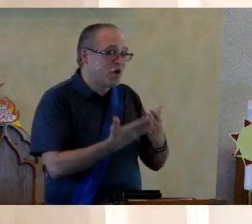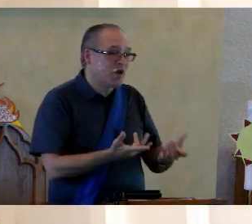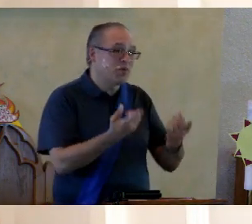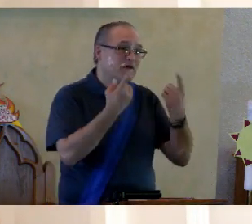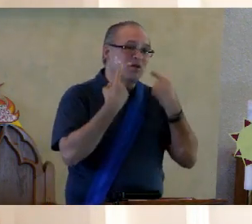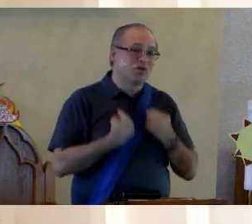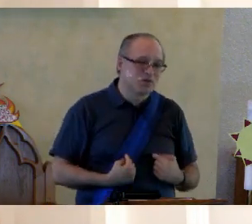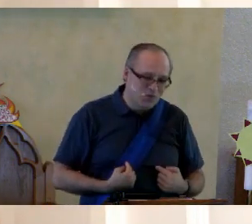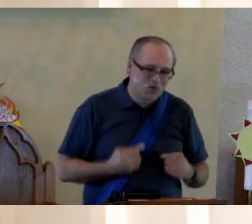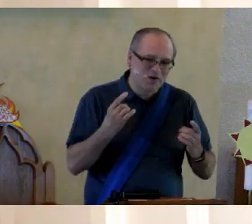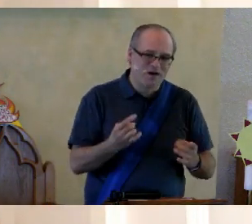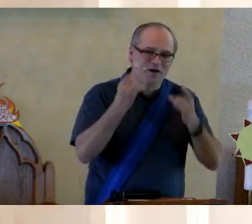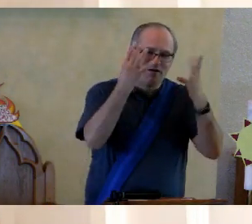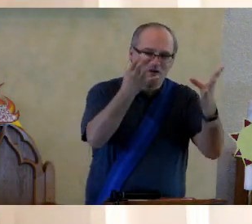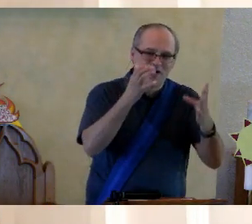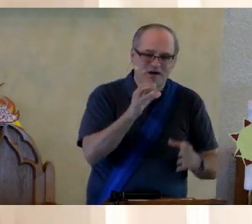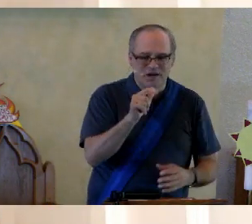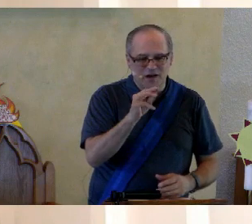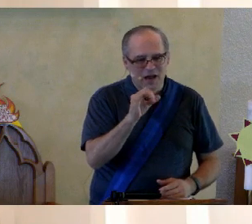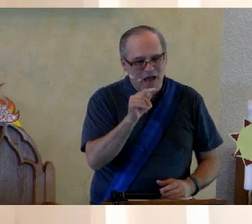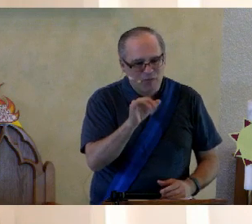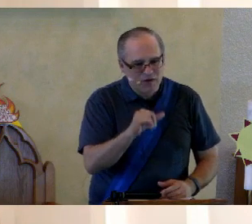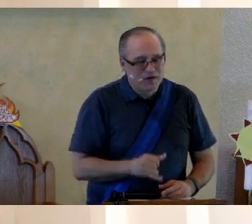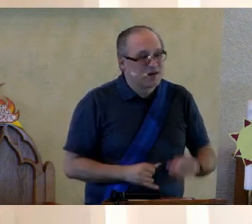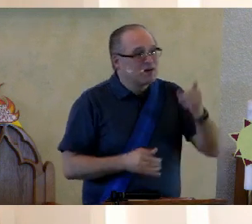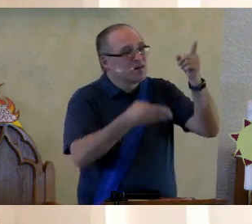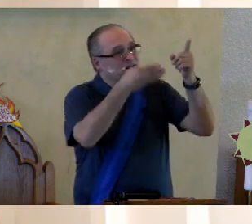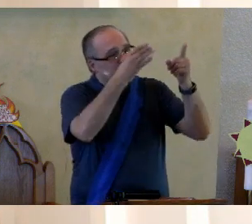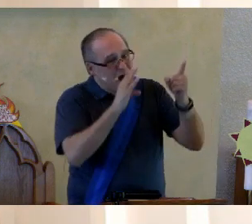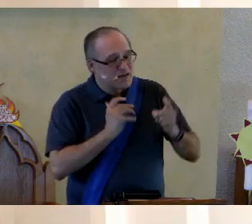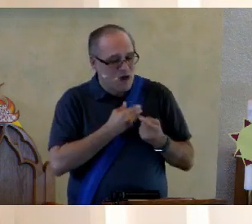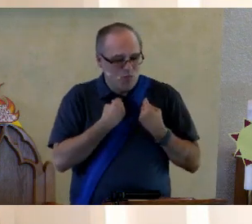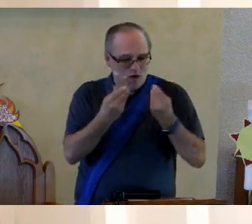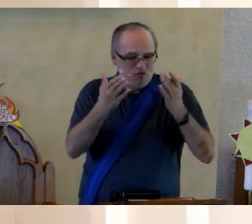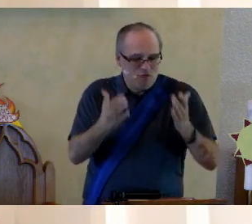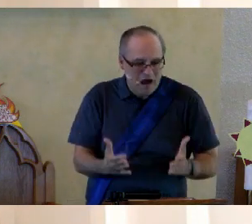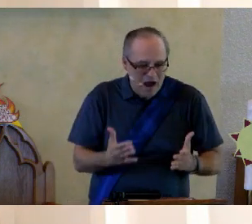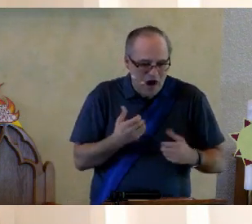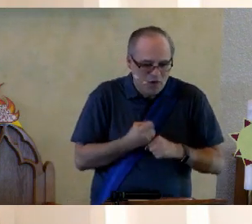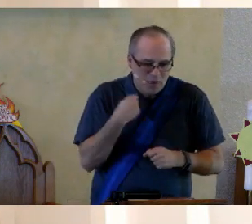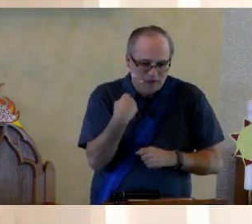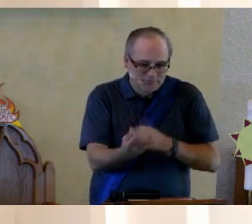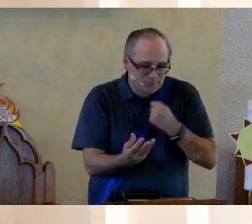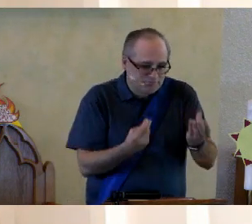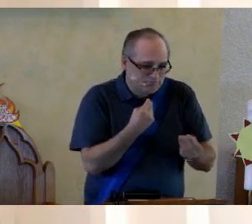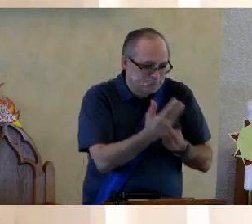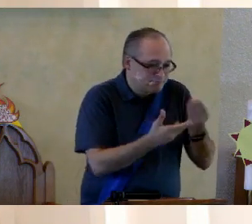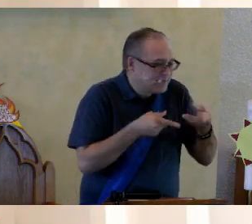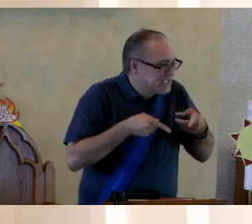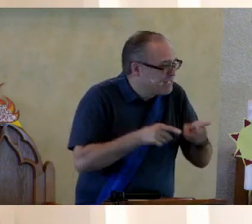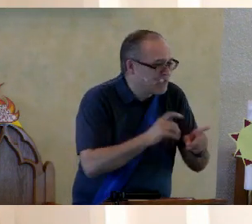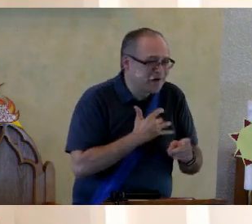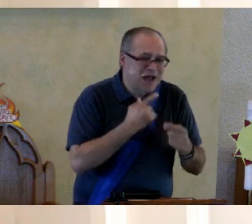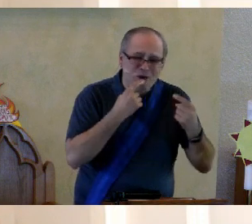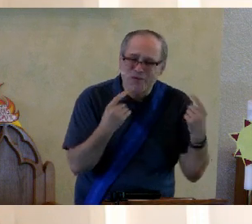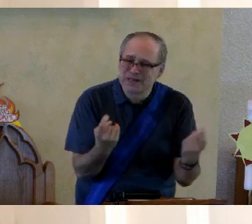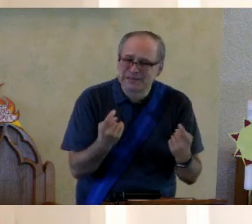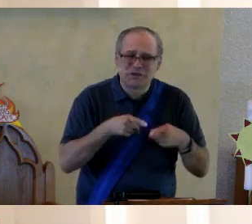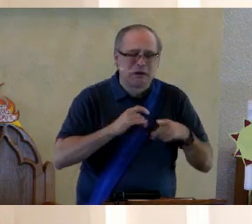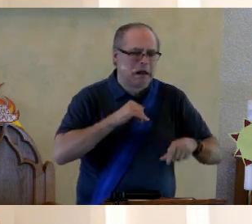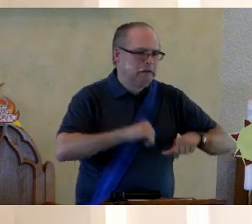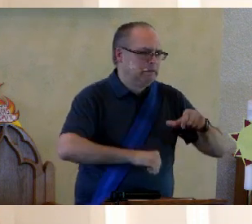calamities. Jehovah Jireh is our provider, who even makes provision for us in the midst of our sin and uncertainty. And